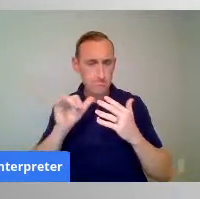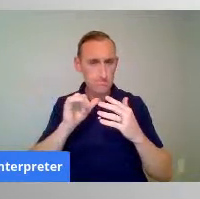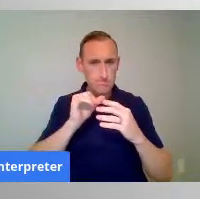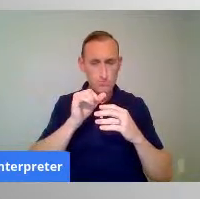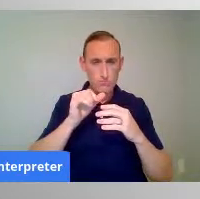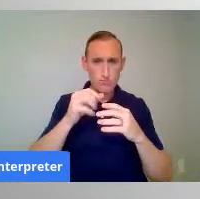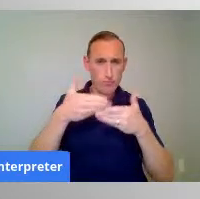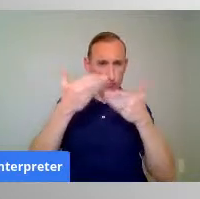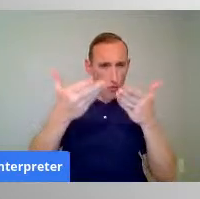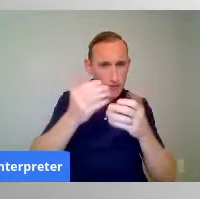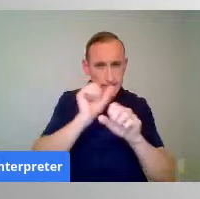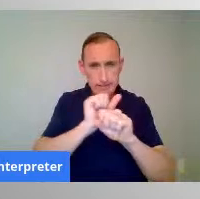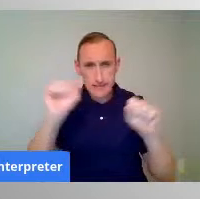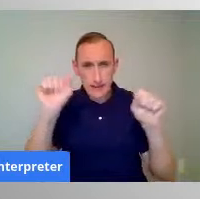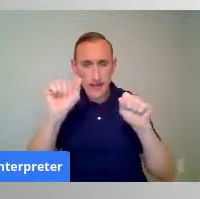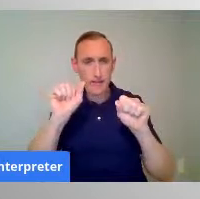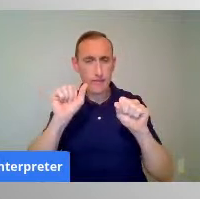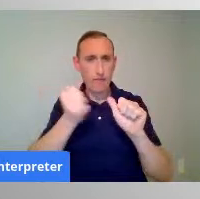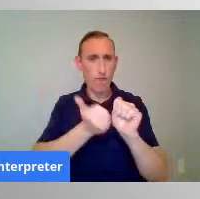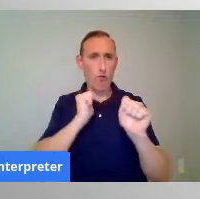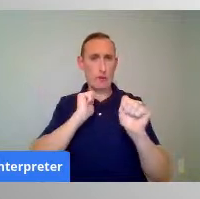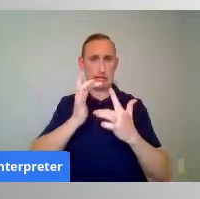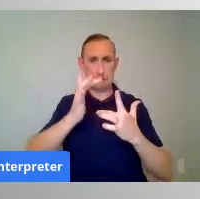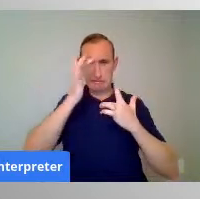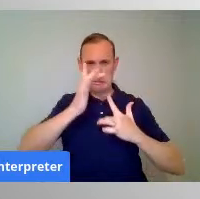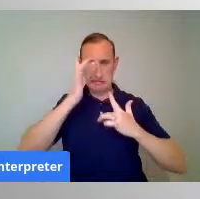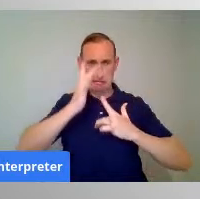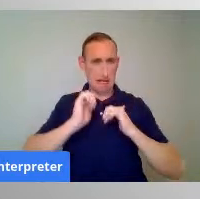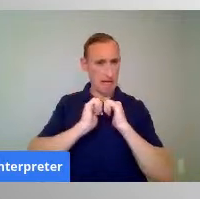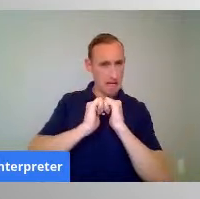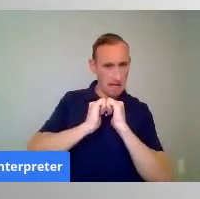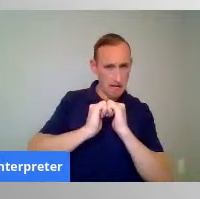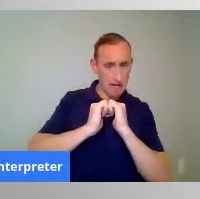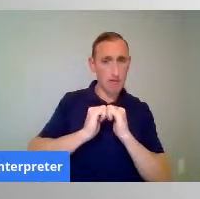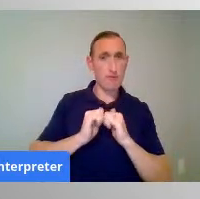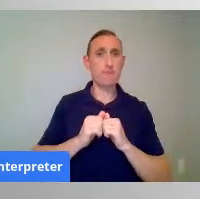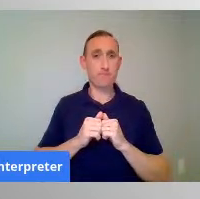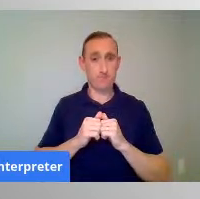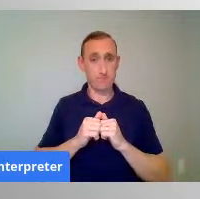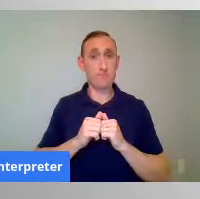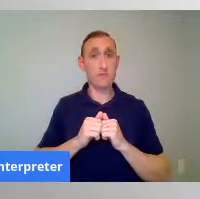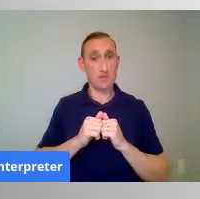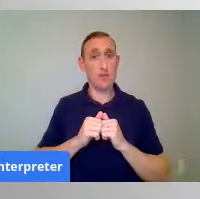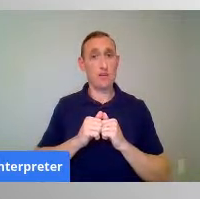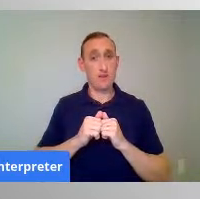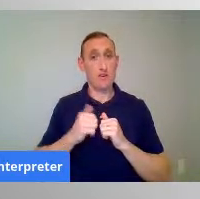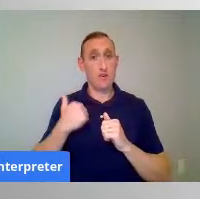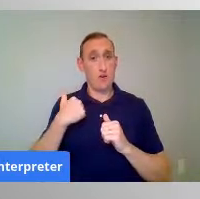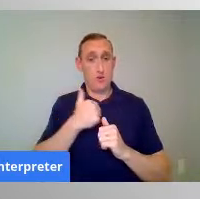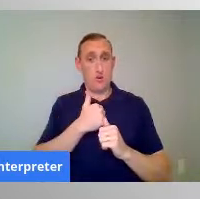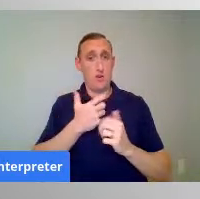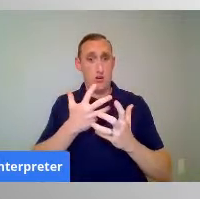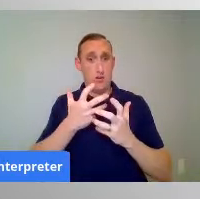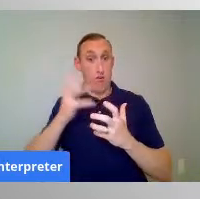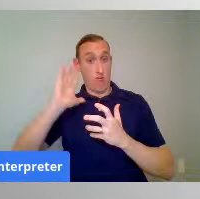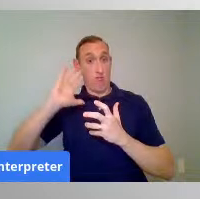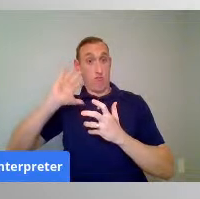that option of virtual opportunities that have become so successful and a lot of people have stepped up and responded to.